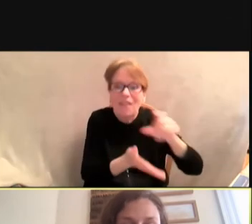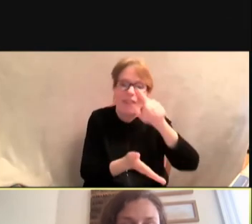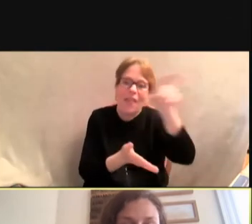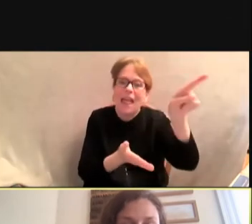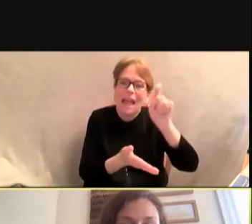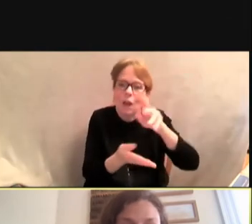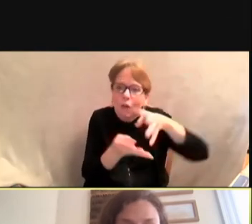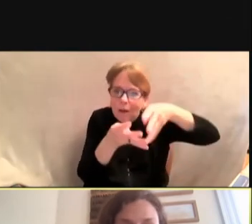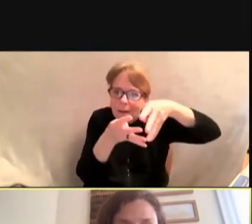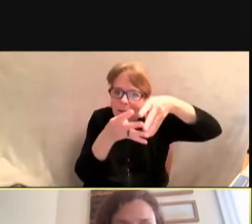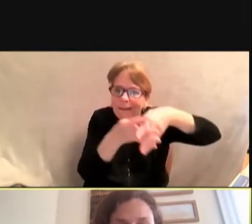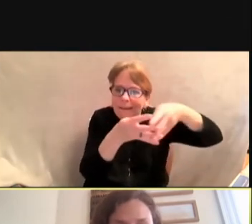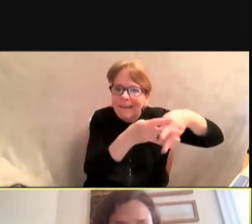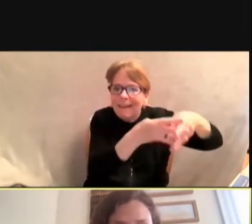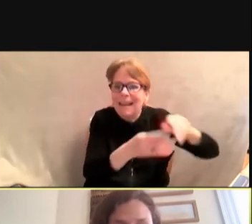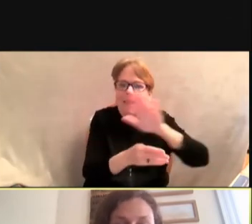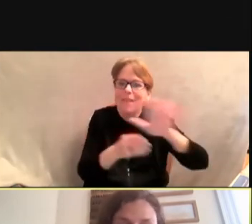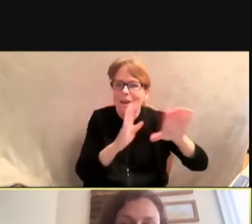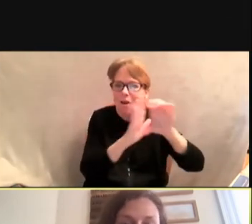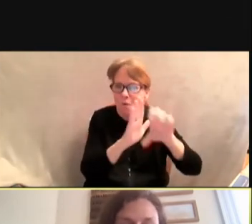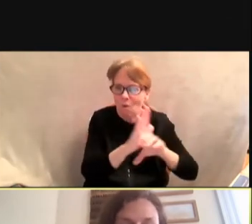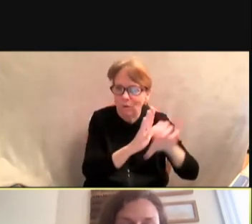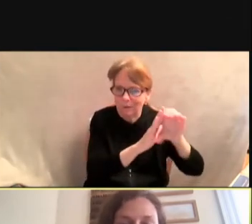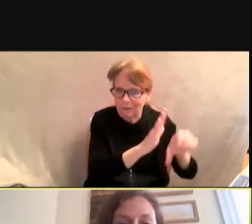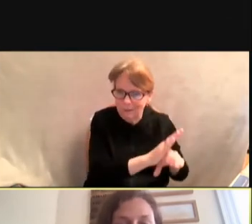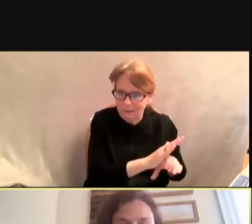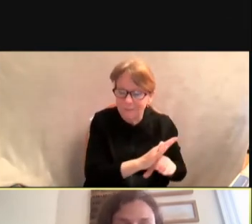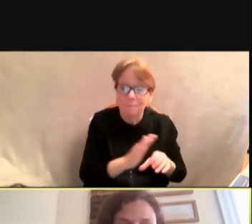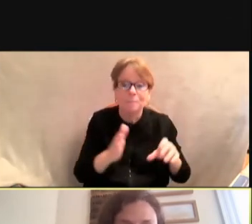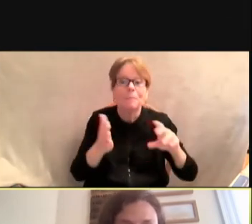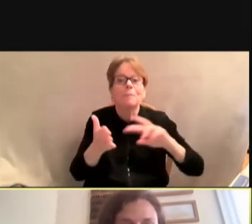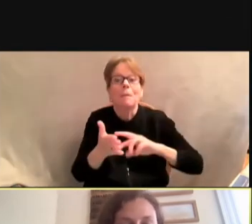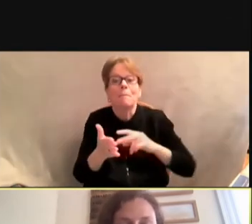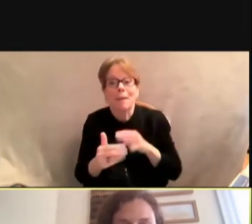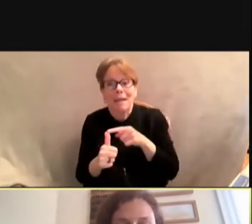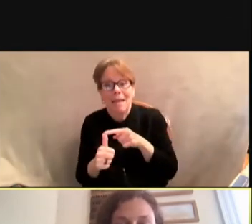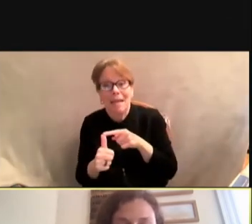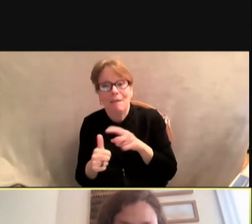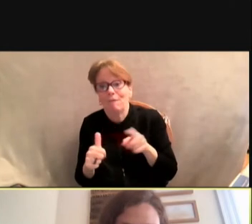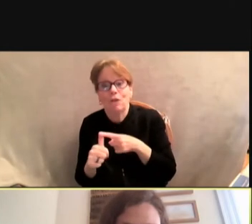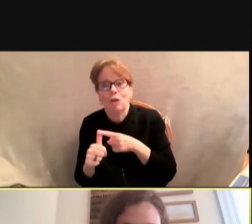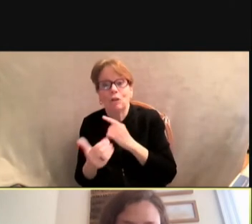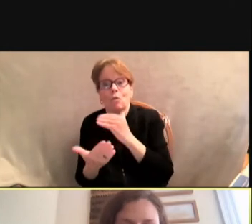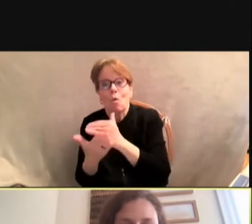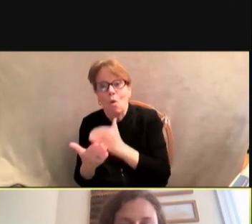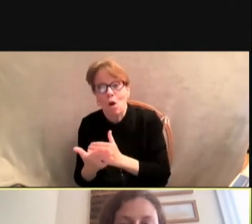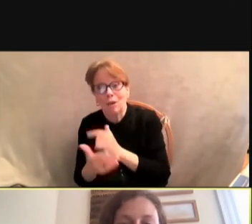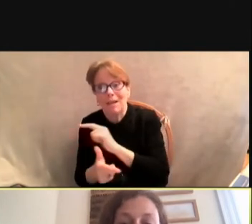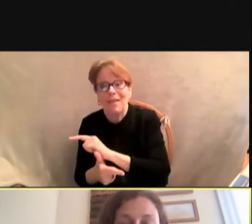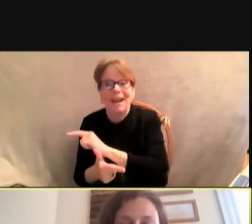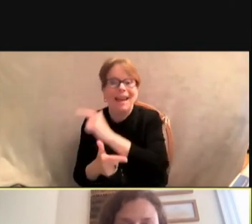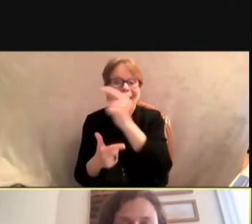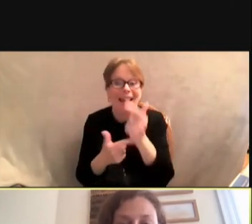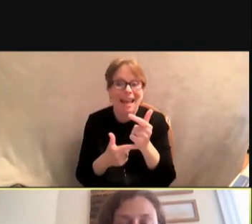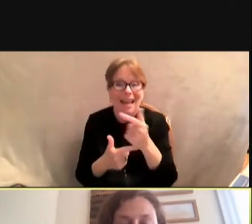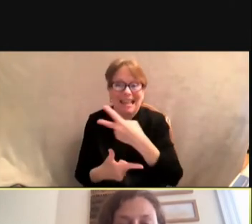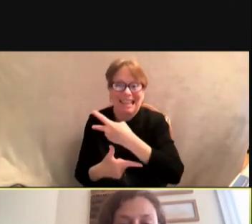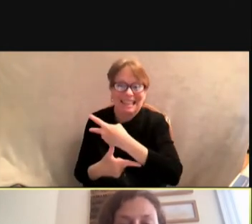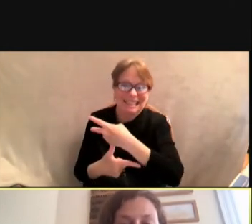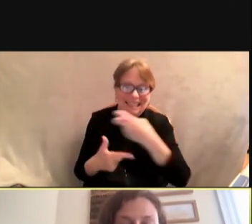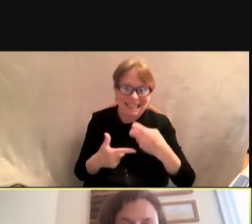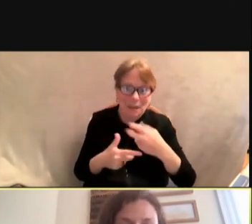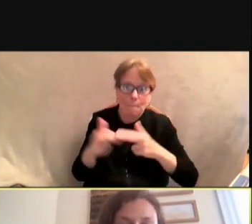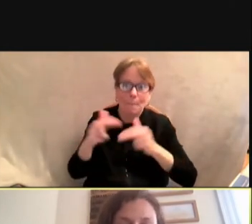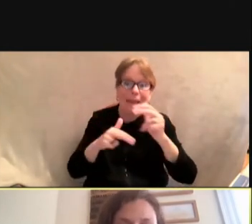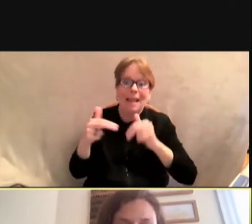longitudinal, such that each new piece of content built on the one incorporated into the course before it. Taking this approach, we